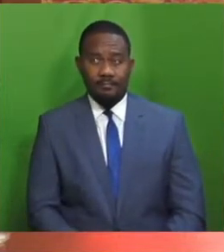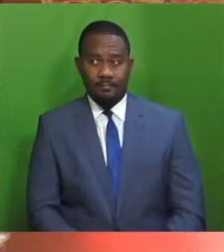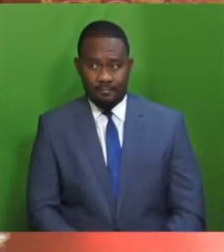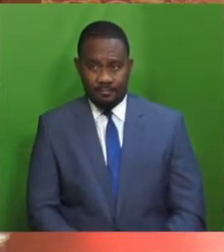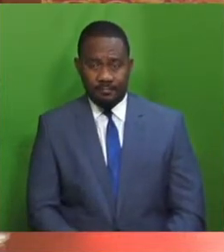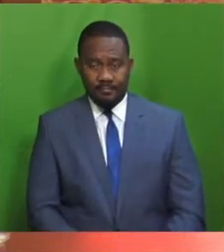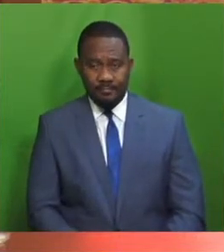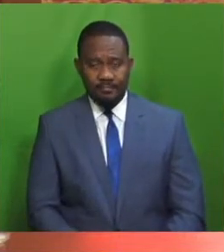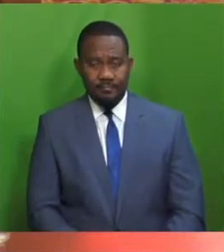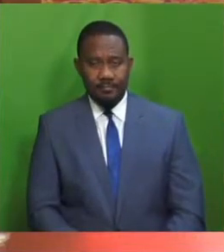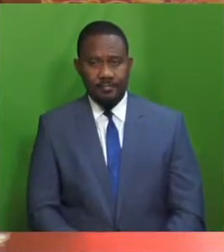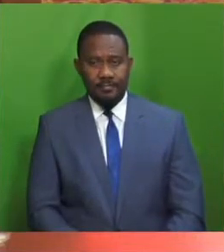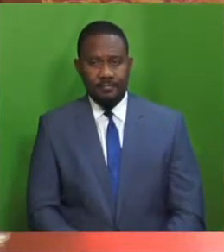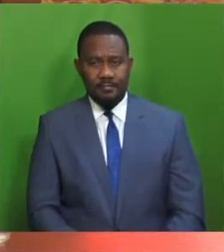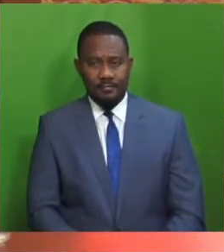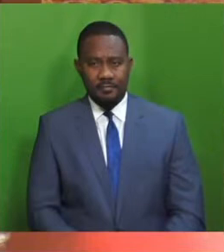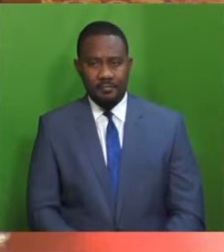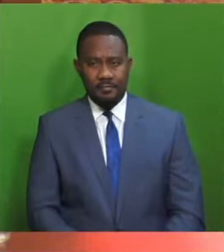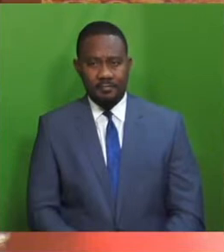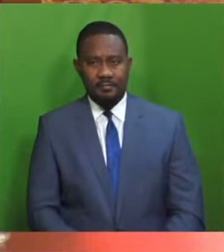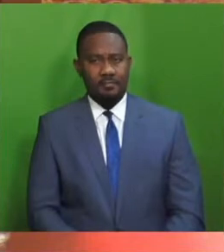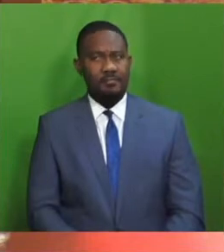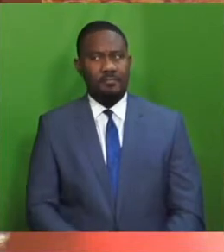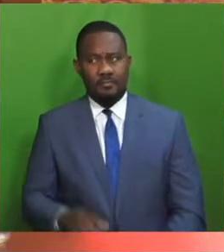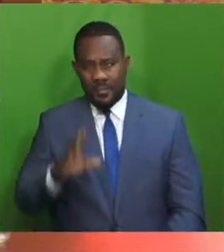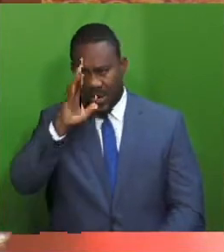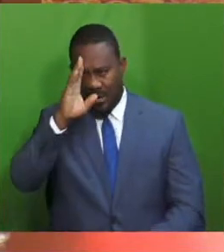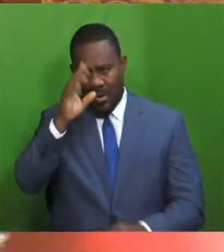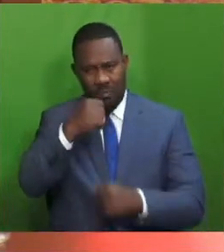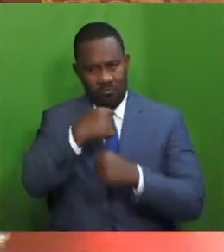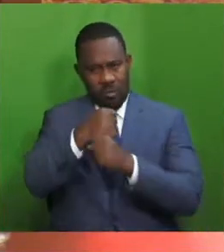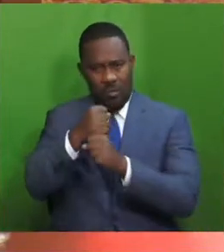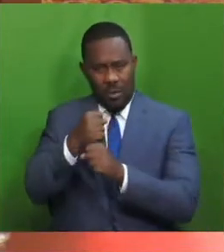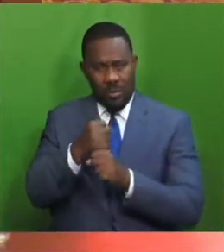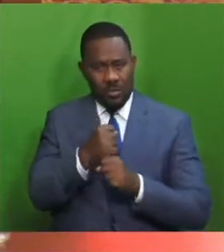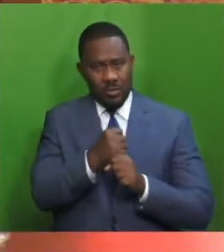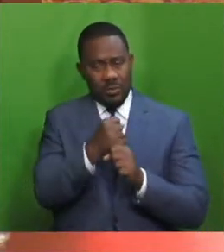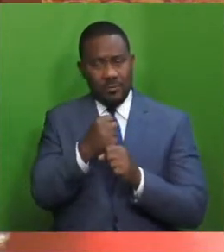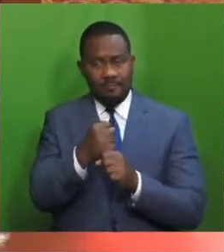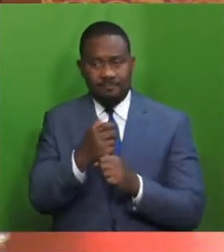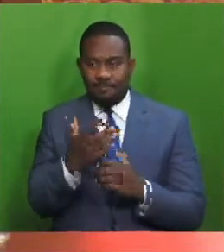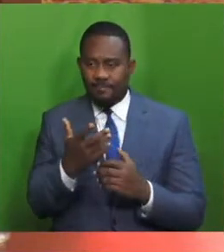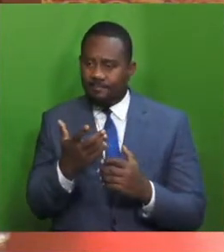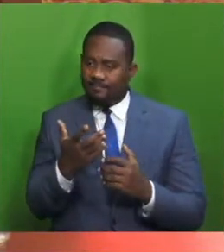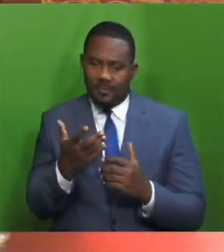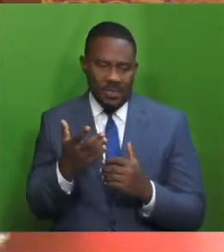industry, the growth of industry was abysmal under the watch of NDC.